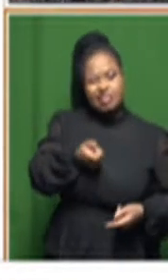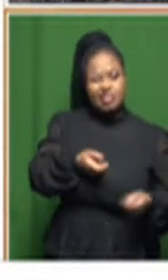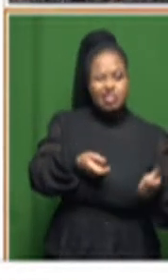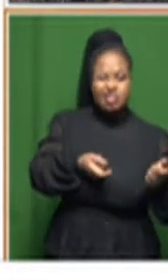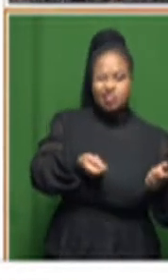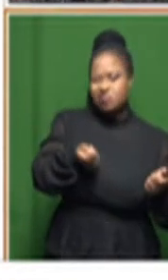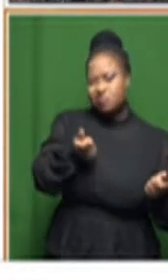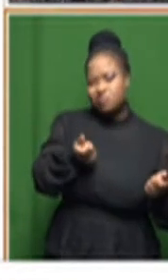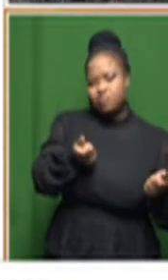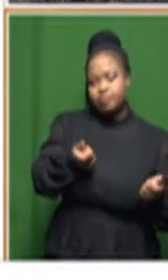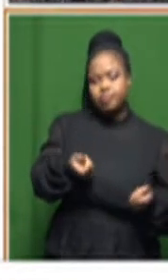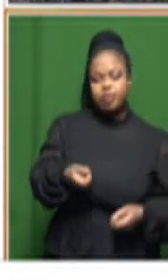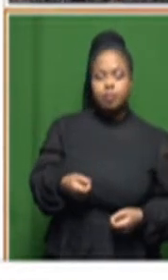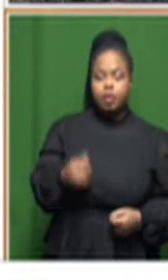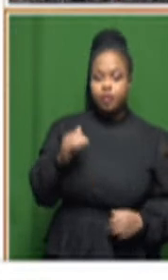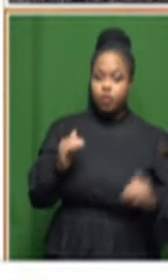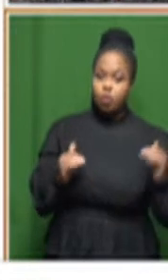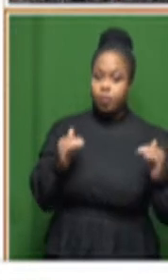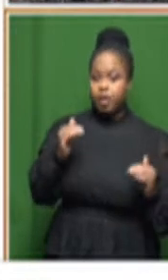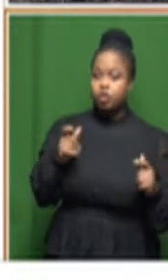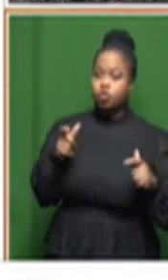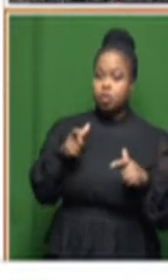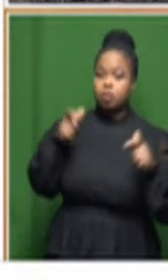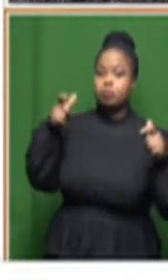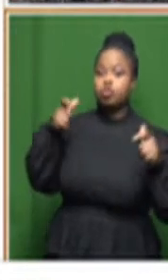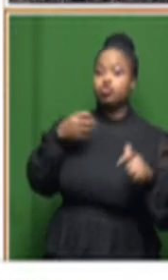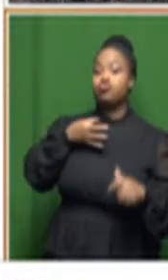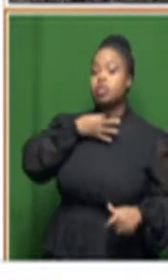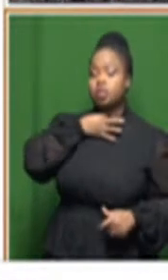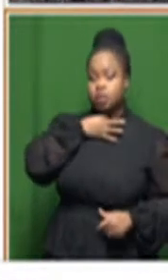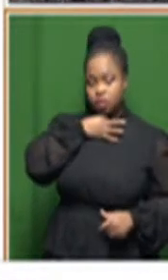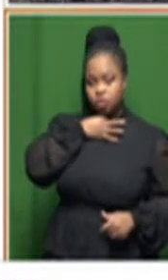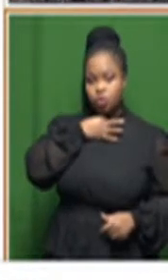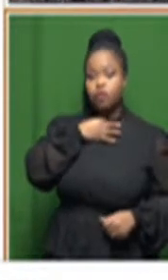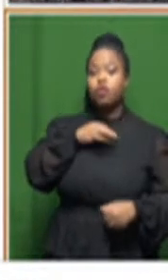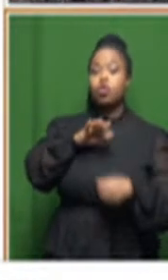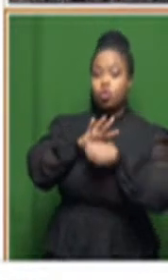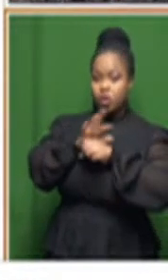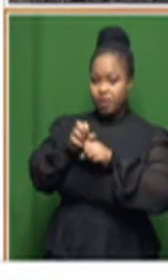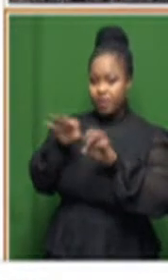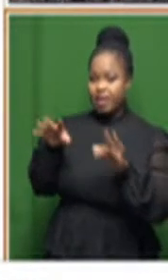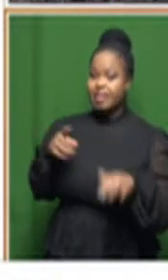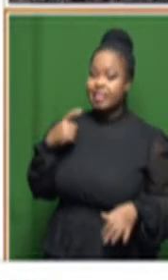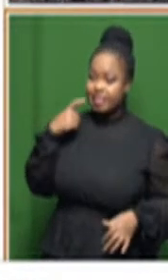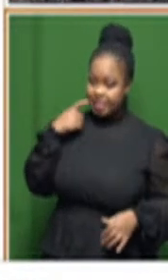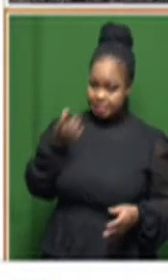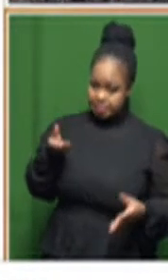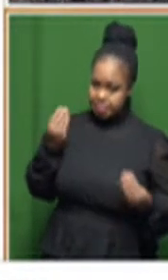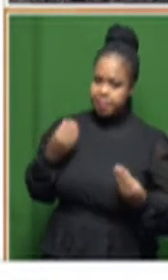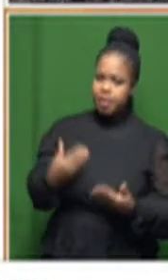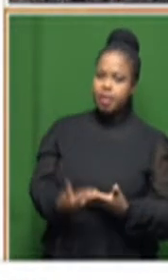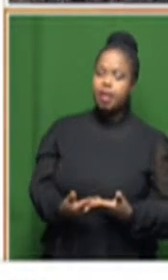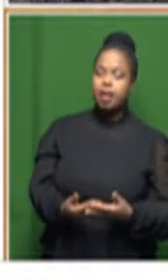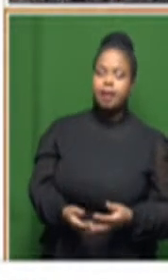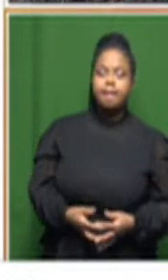extremely small compared to the huge risk of getting COVID-19 disease.